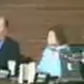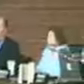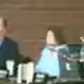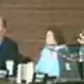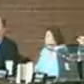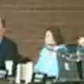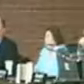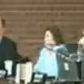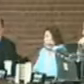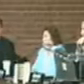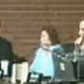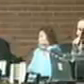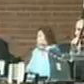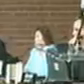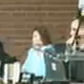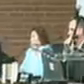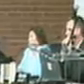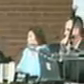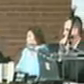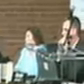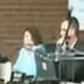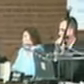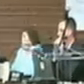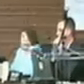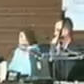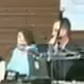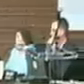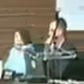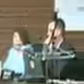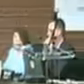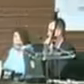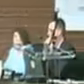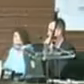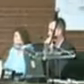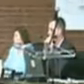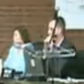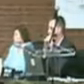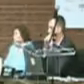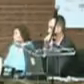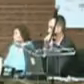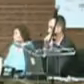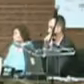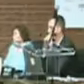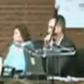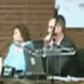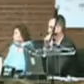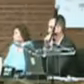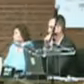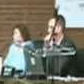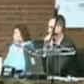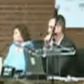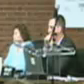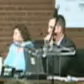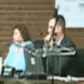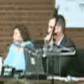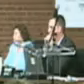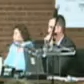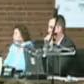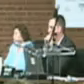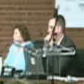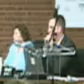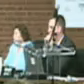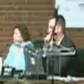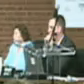sir. To your point of analyzing what's worked and what hasn't worked, just for the new members of the board, we have a pretty good